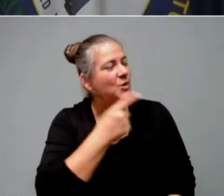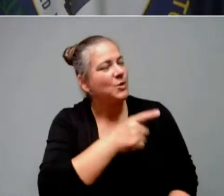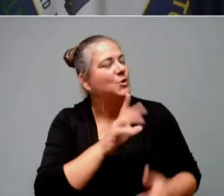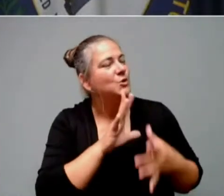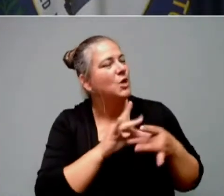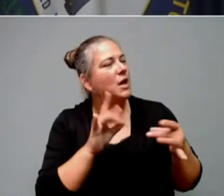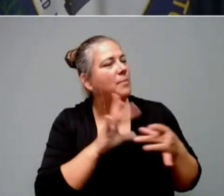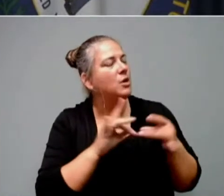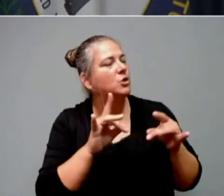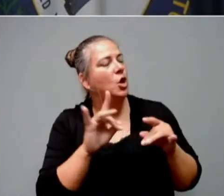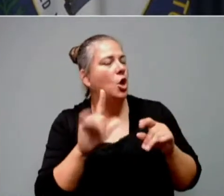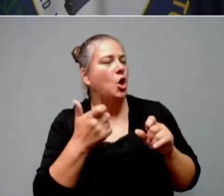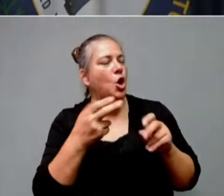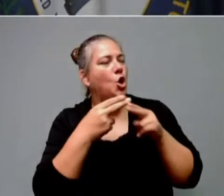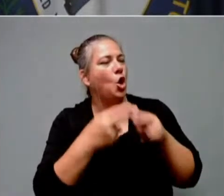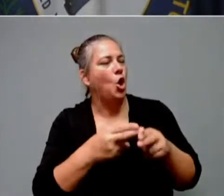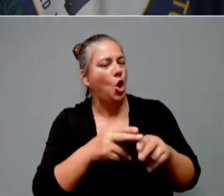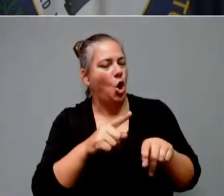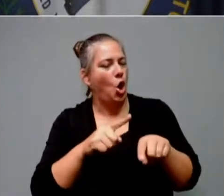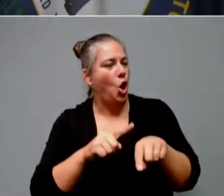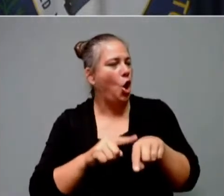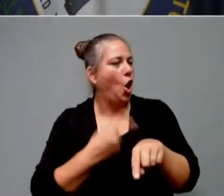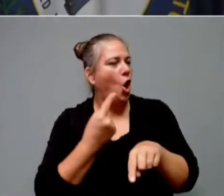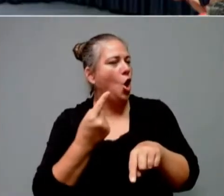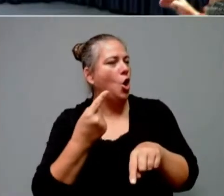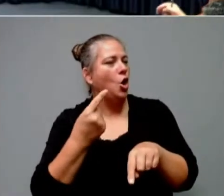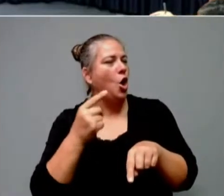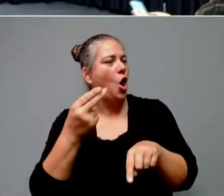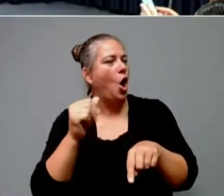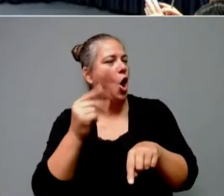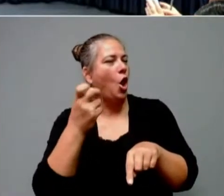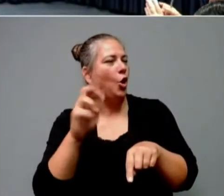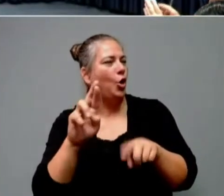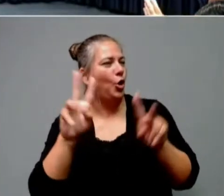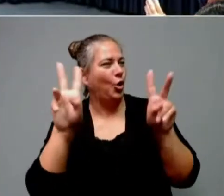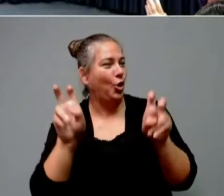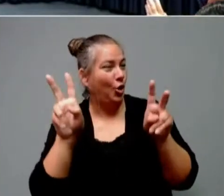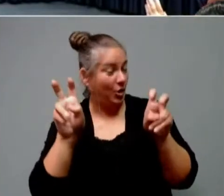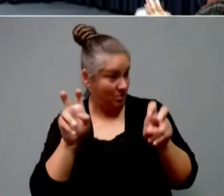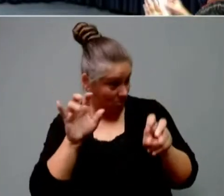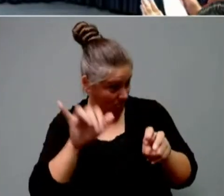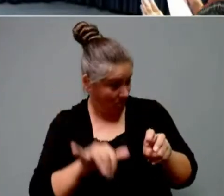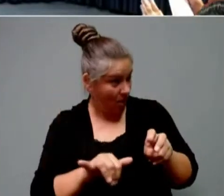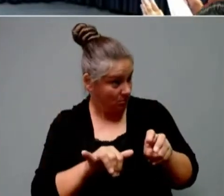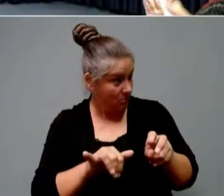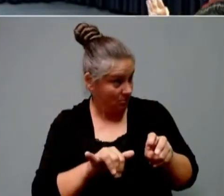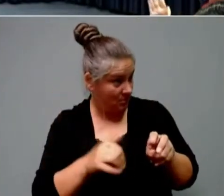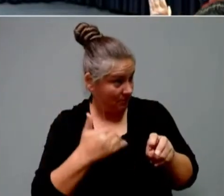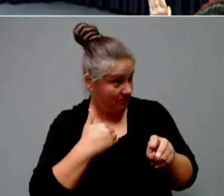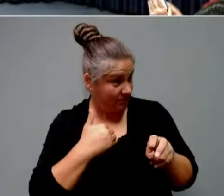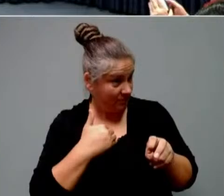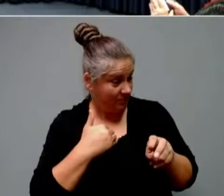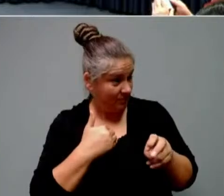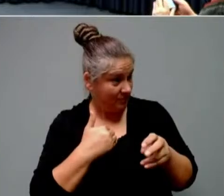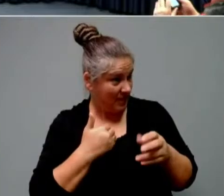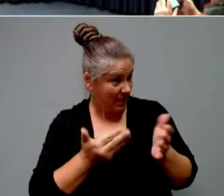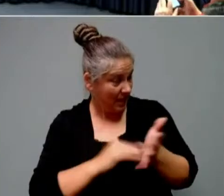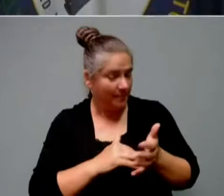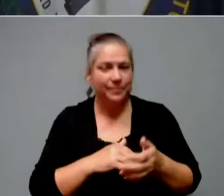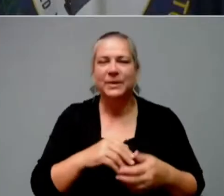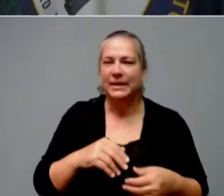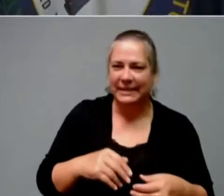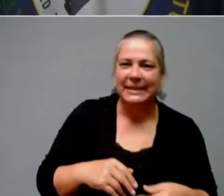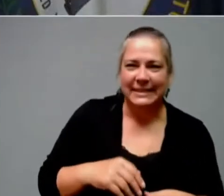the pandemic. I've seen it reemerge. Is that something you all are looking into? We continue to be